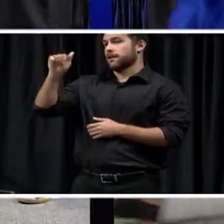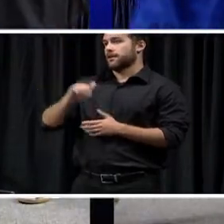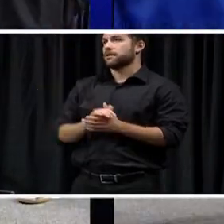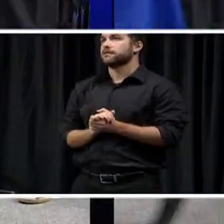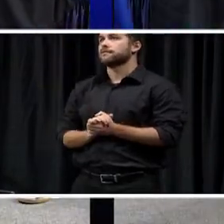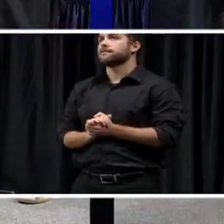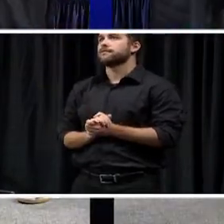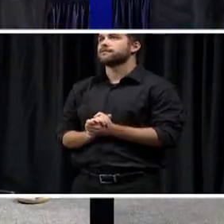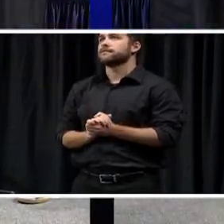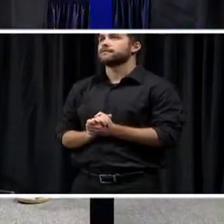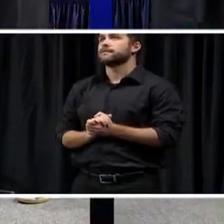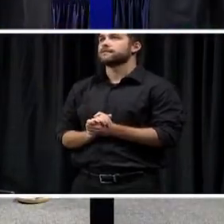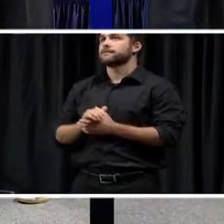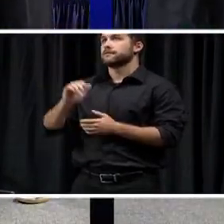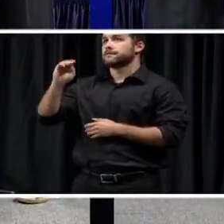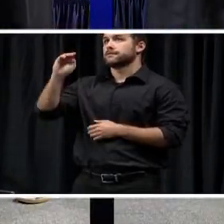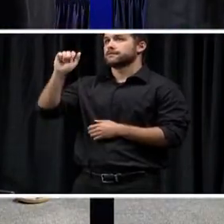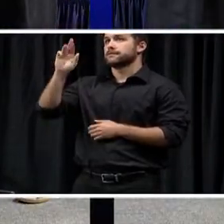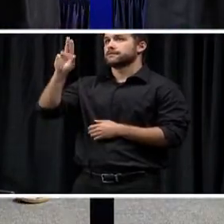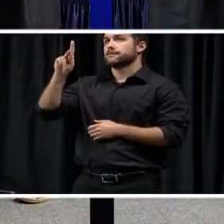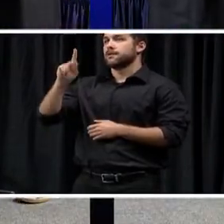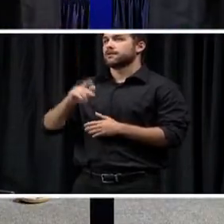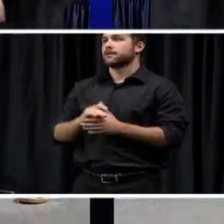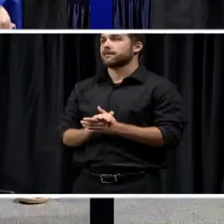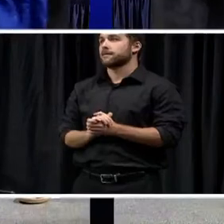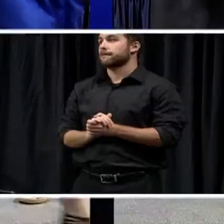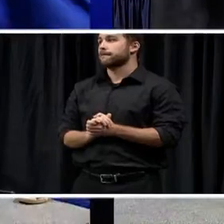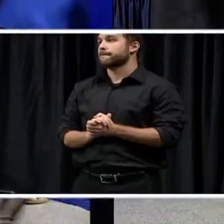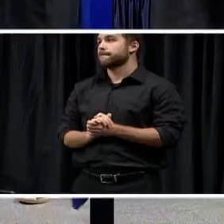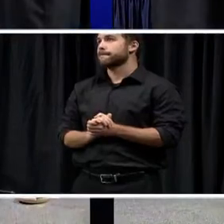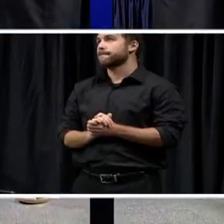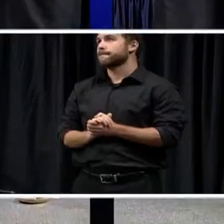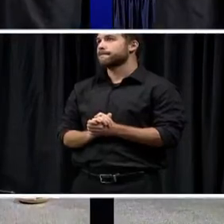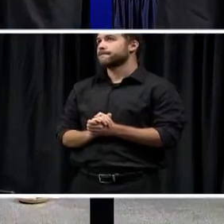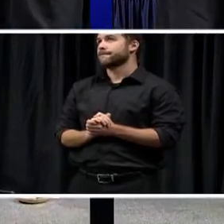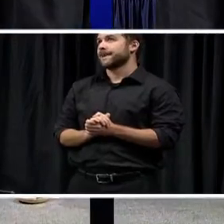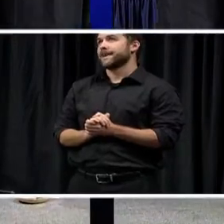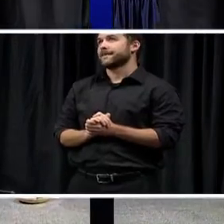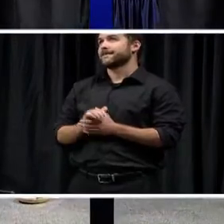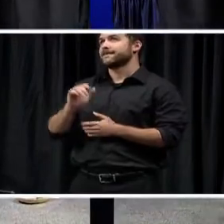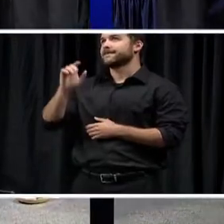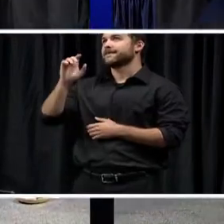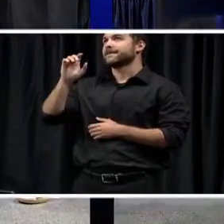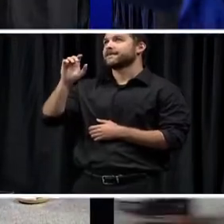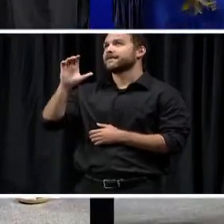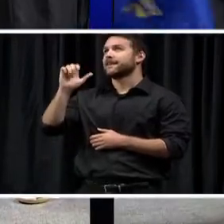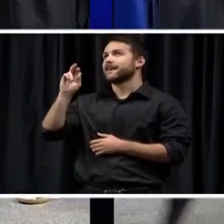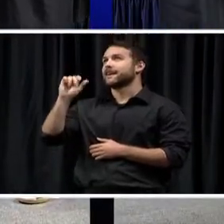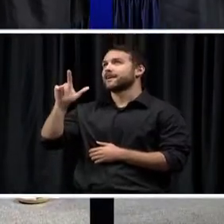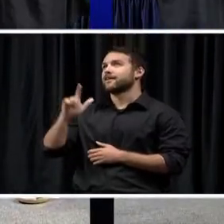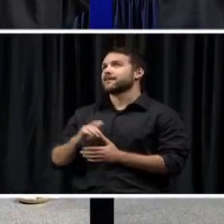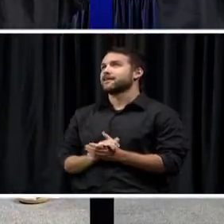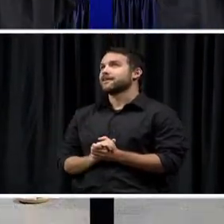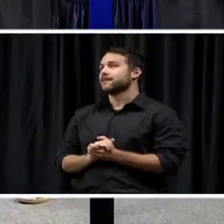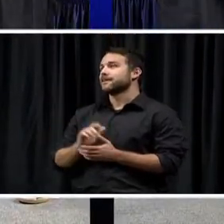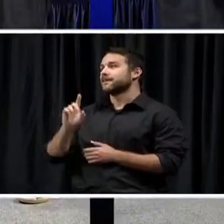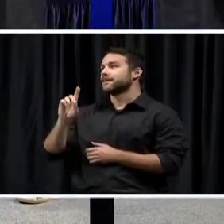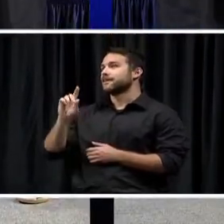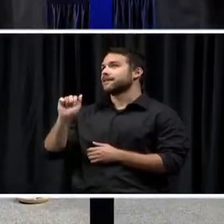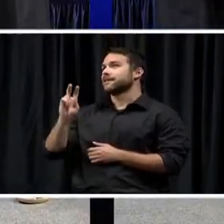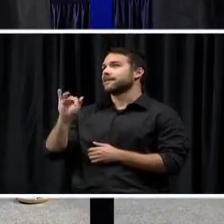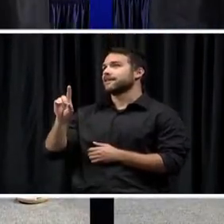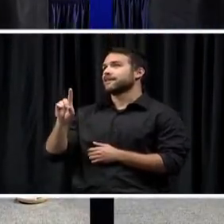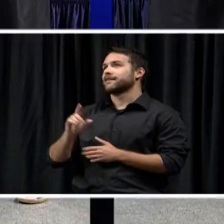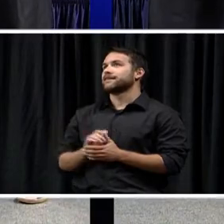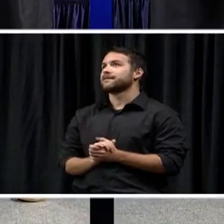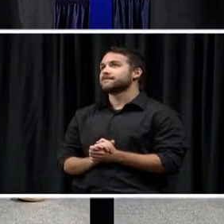Epley. Mark Herschel Fisher. Gloria Carol Falach. David William